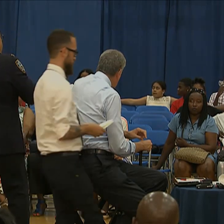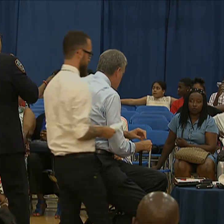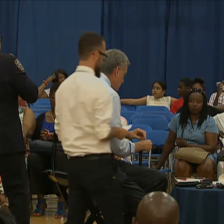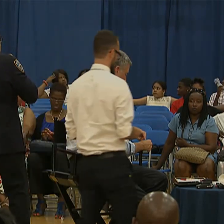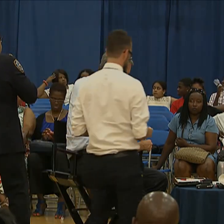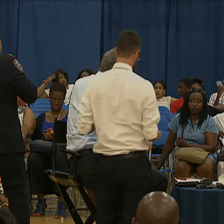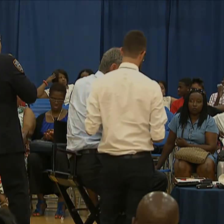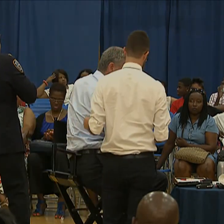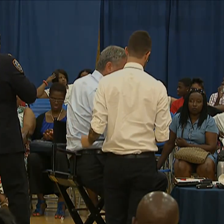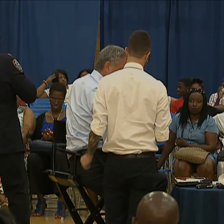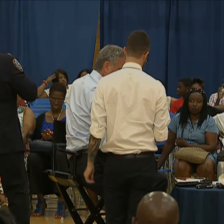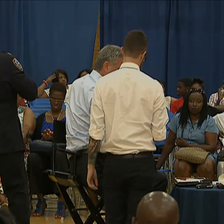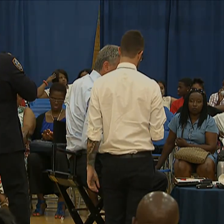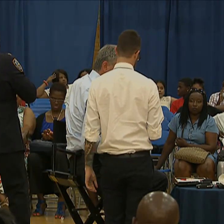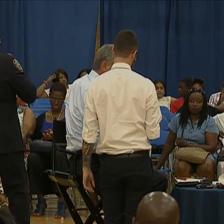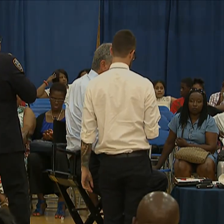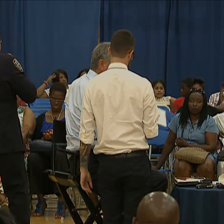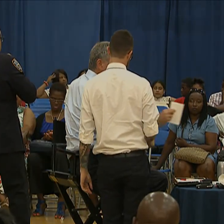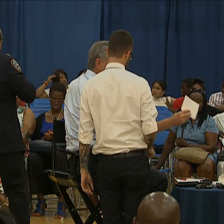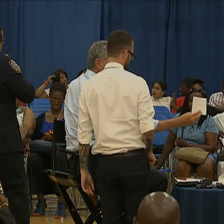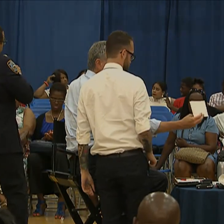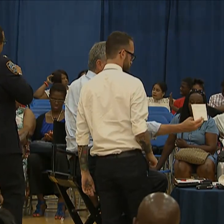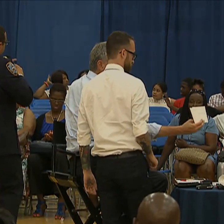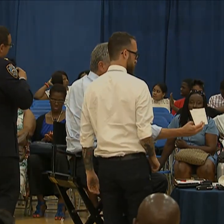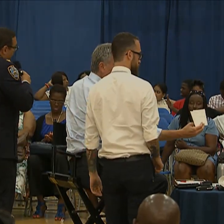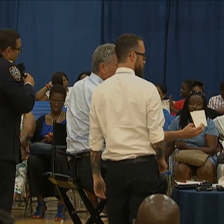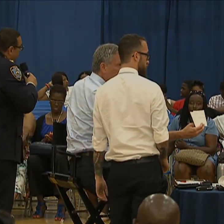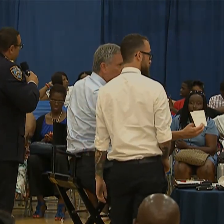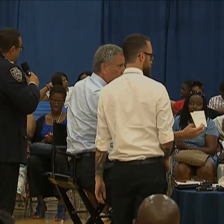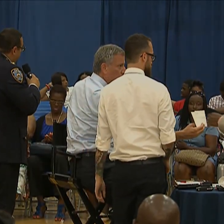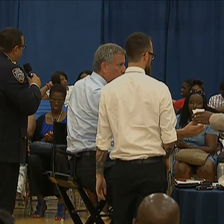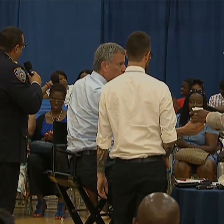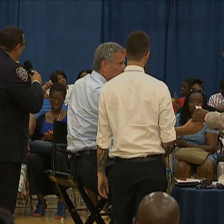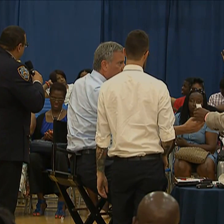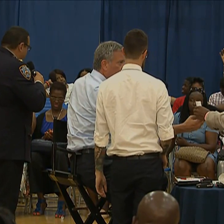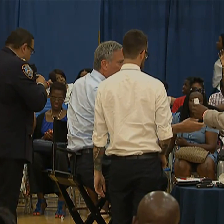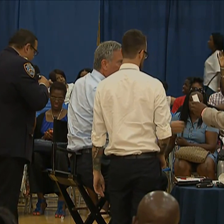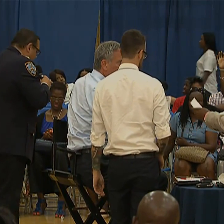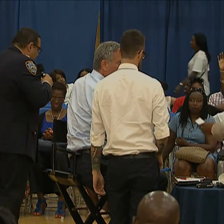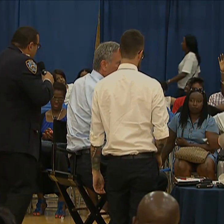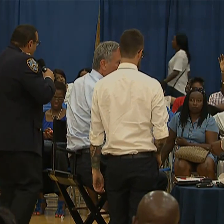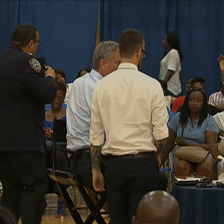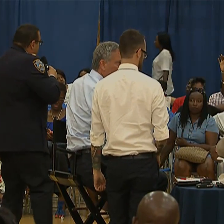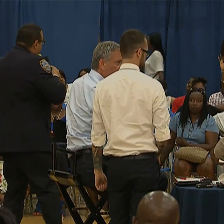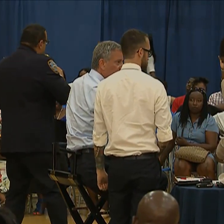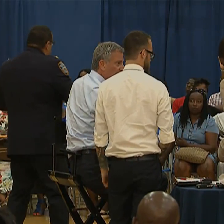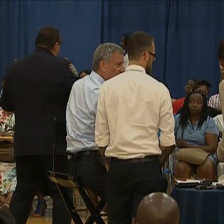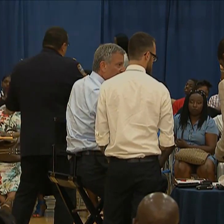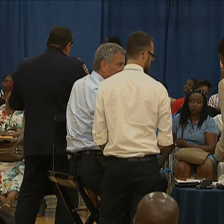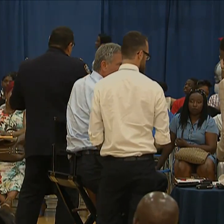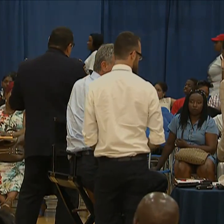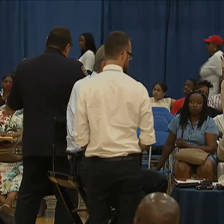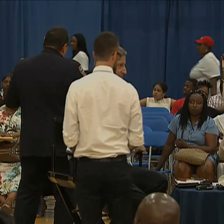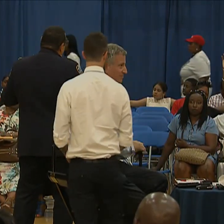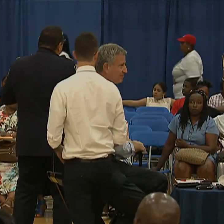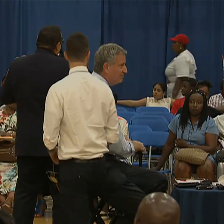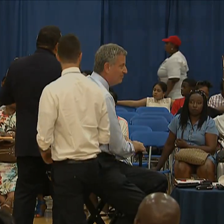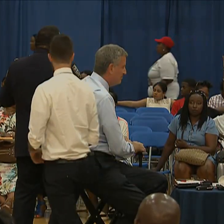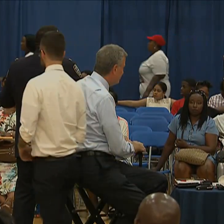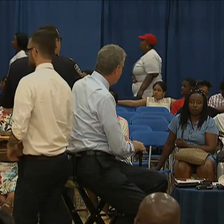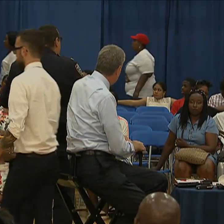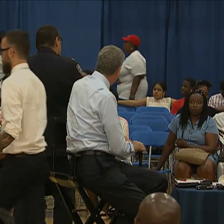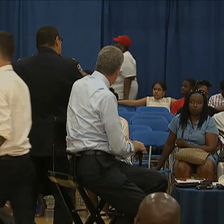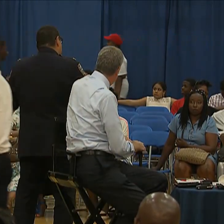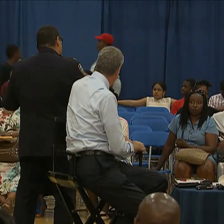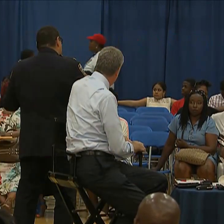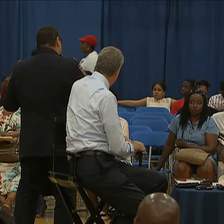hoop that was there illegally, and then try to, more importantly, and this is where the piece of the NCO program comes, we're